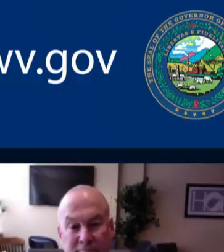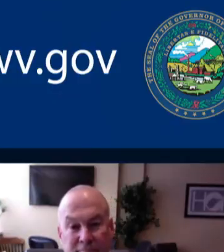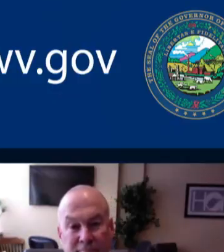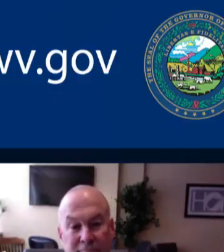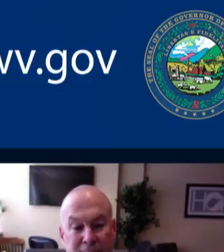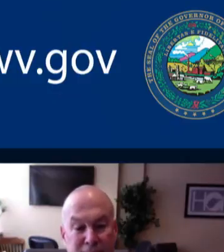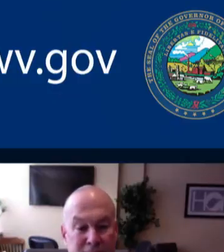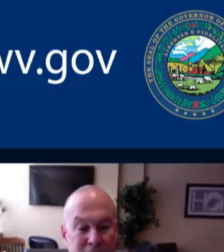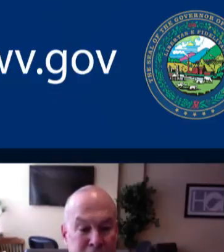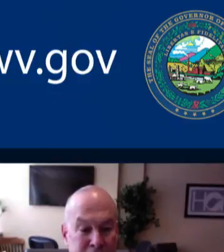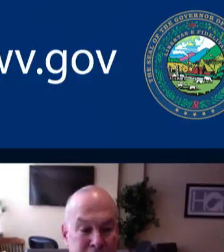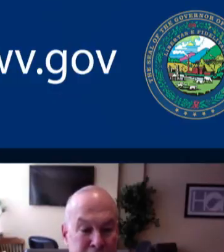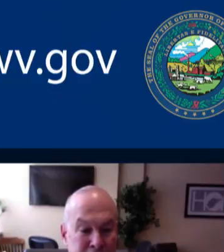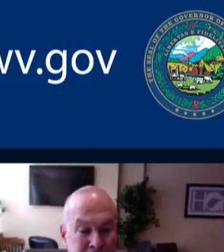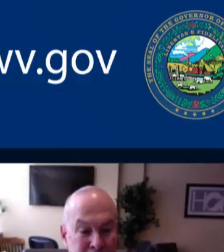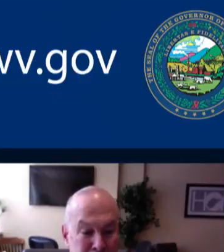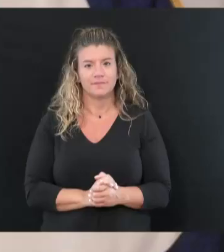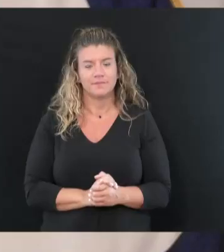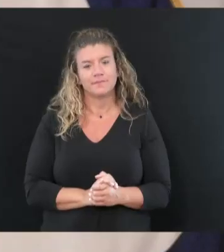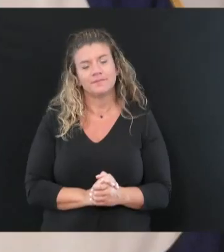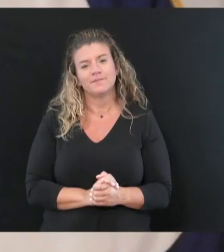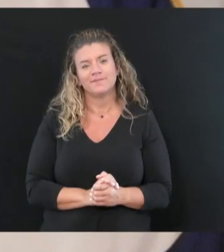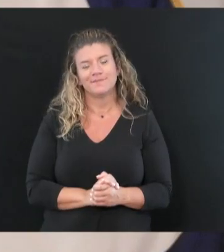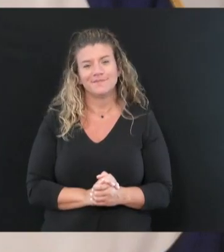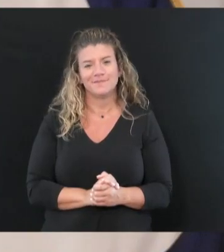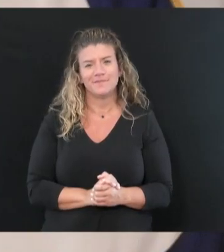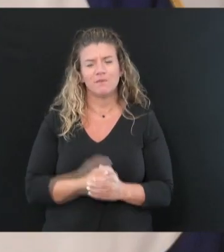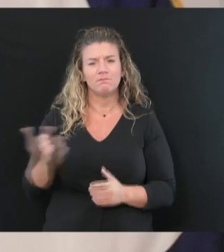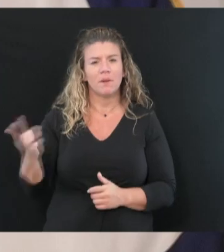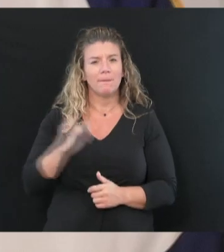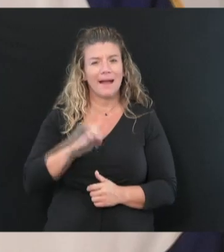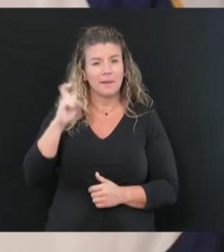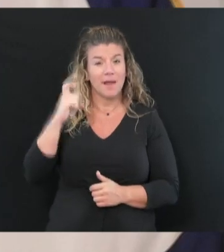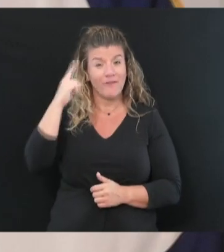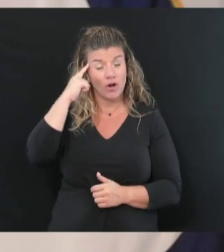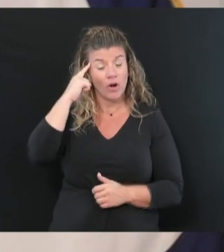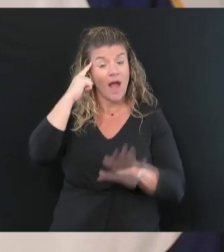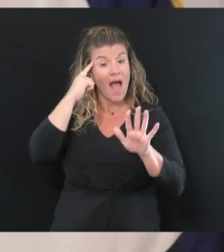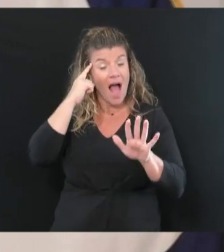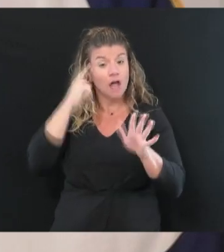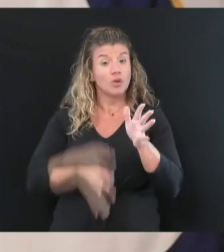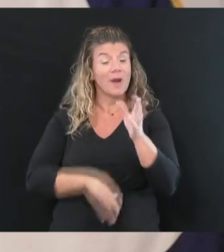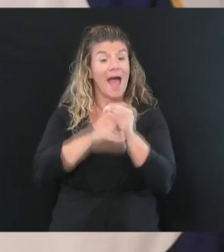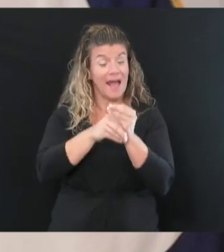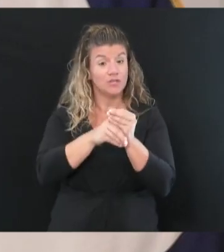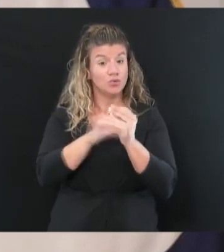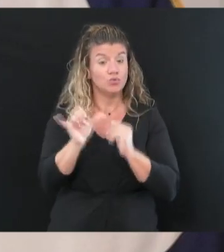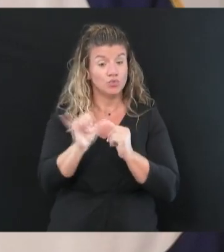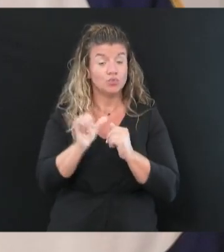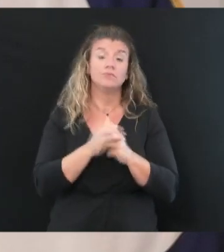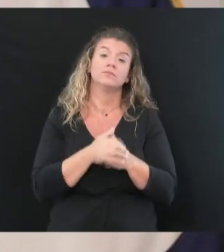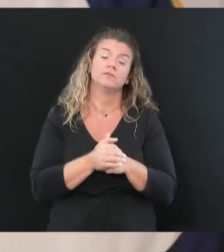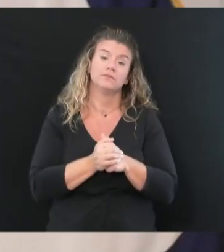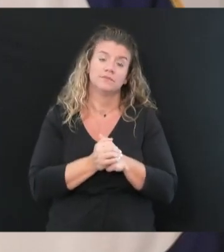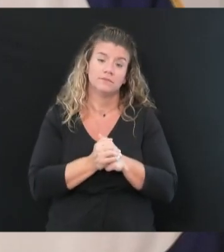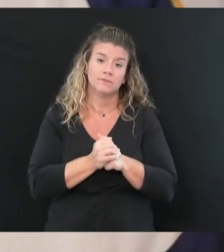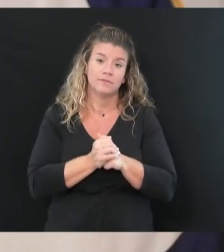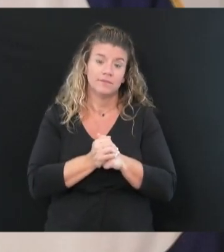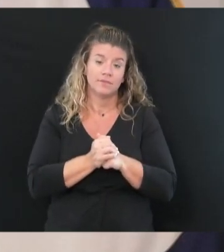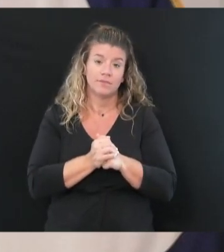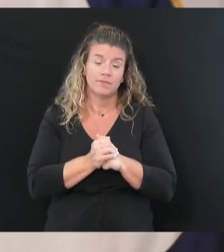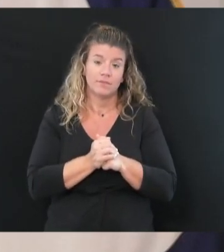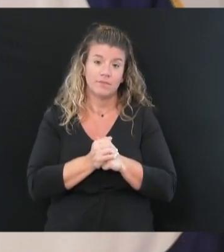things. And Jordan, if you'll come back to me just one second, and let me just say this to everyone. What